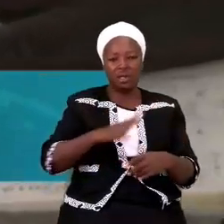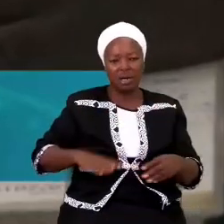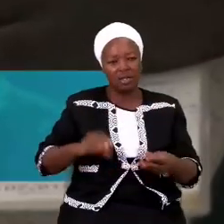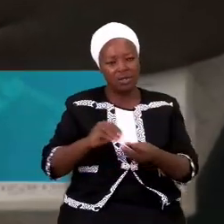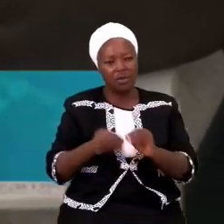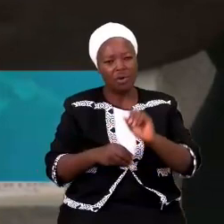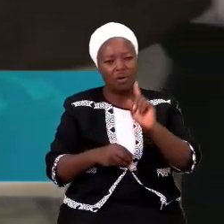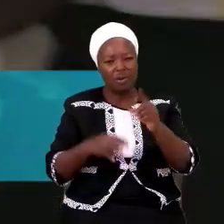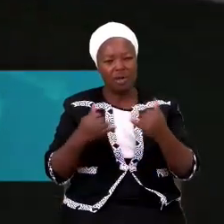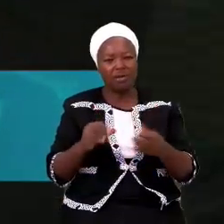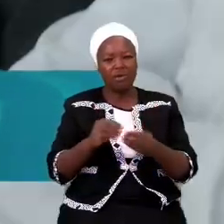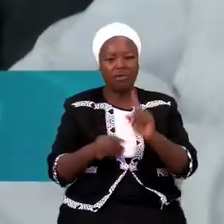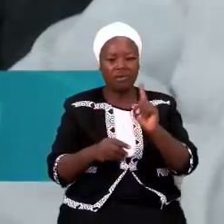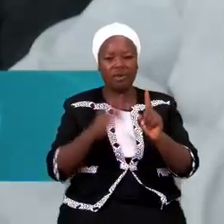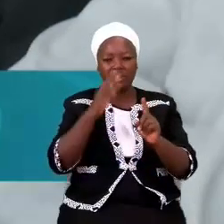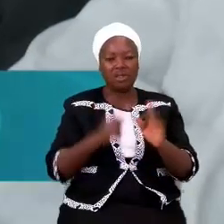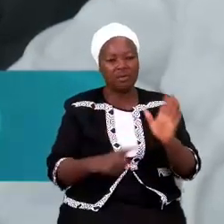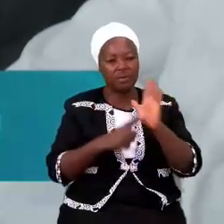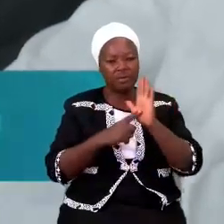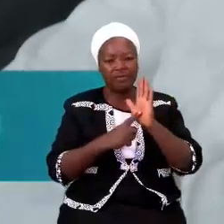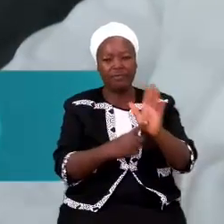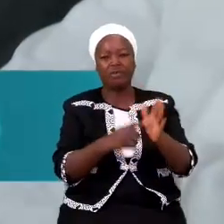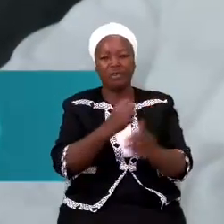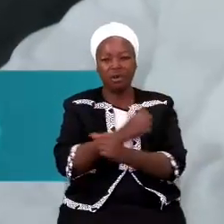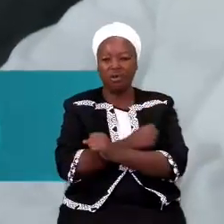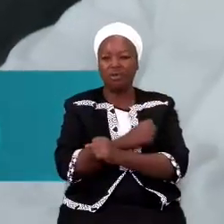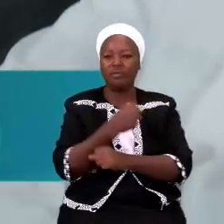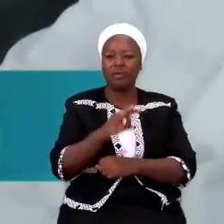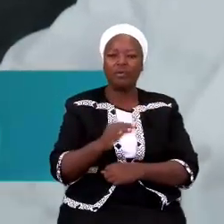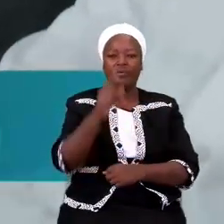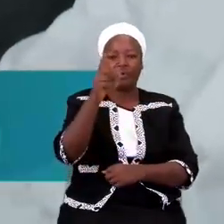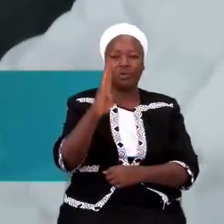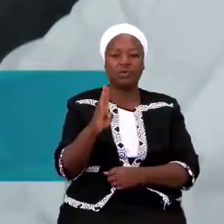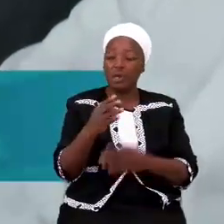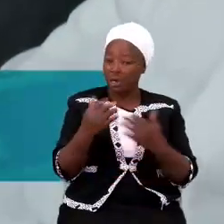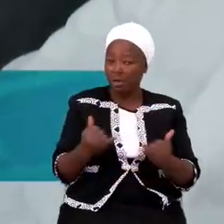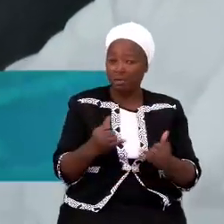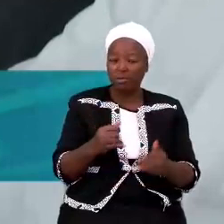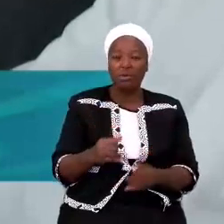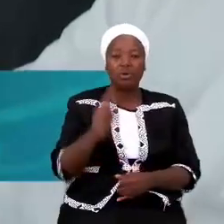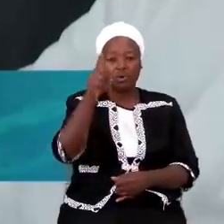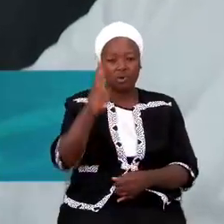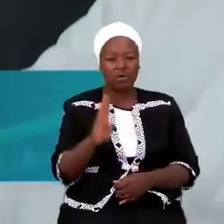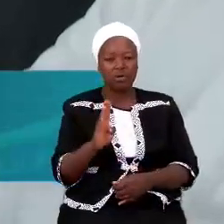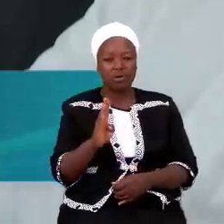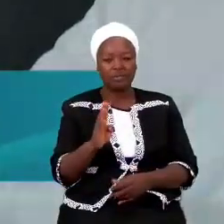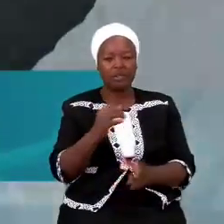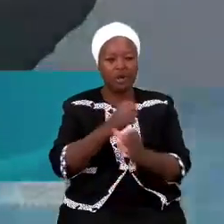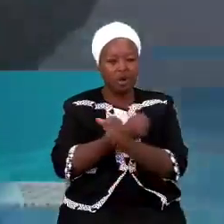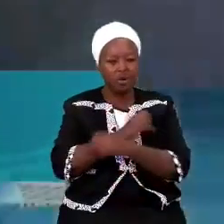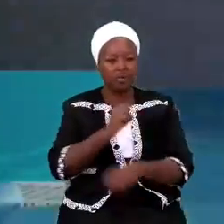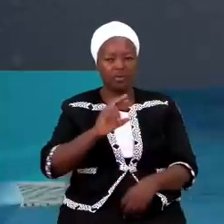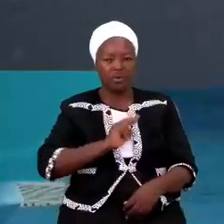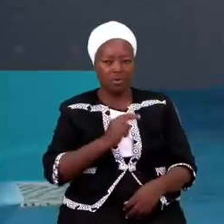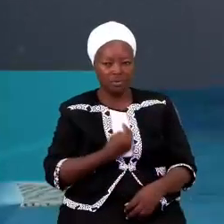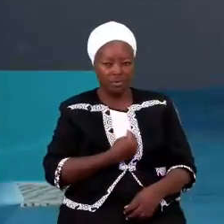God loves us. He loved, he loves, he keeps on loving. If it's